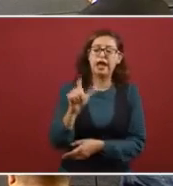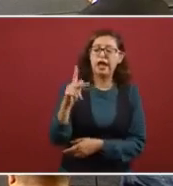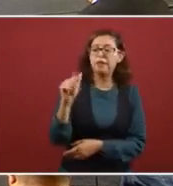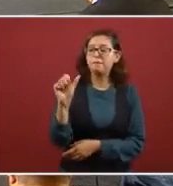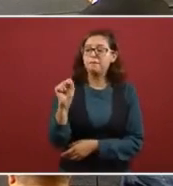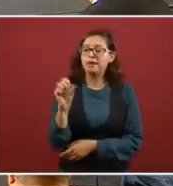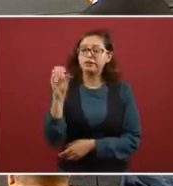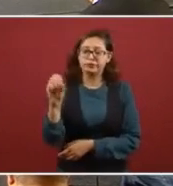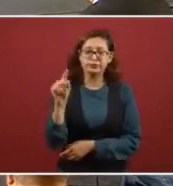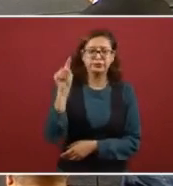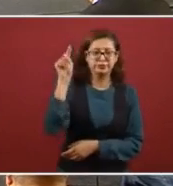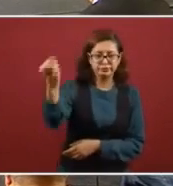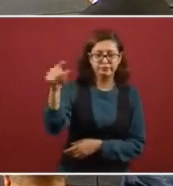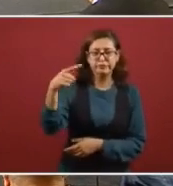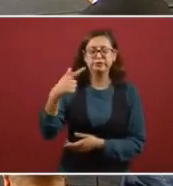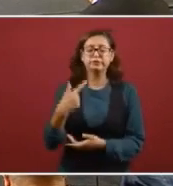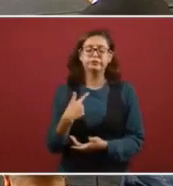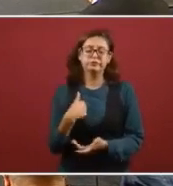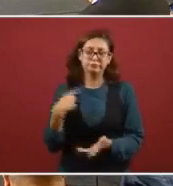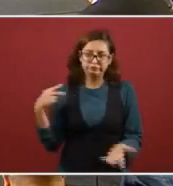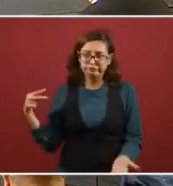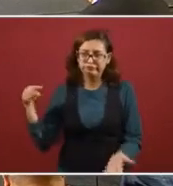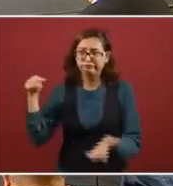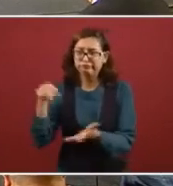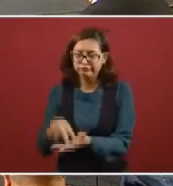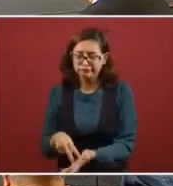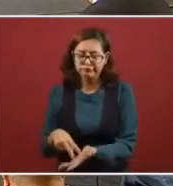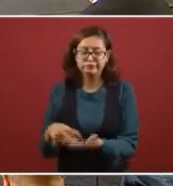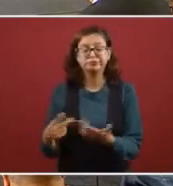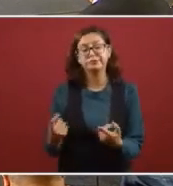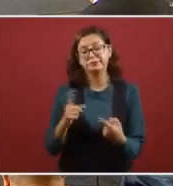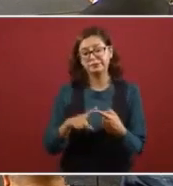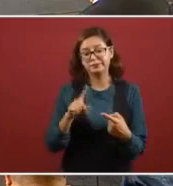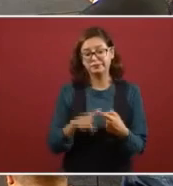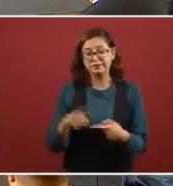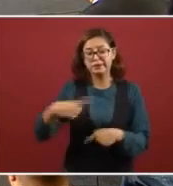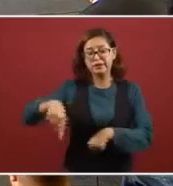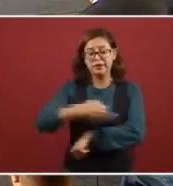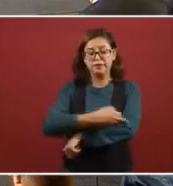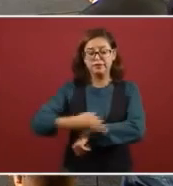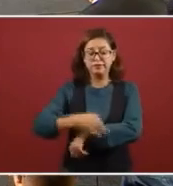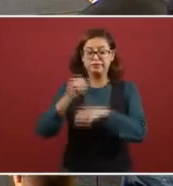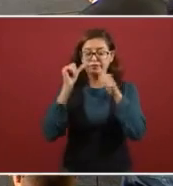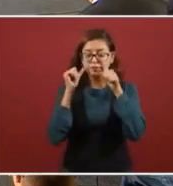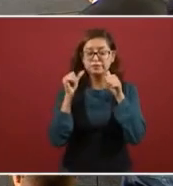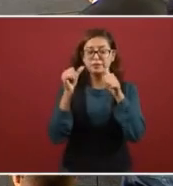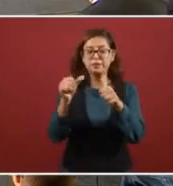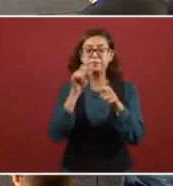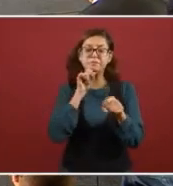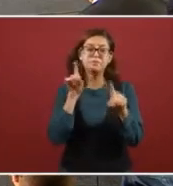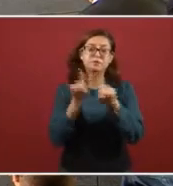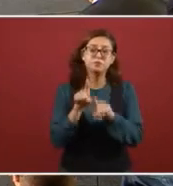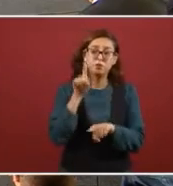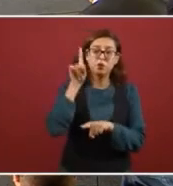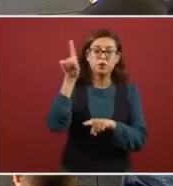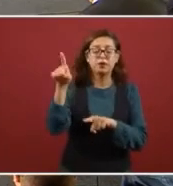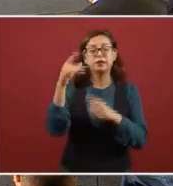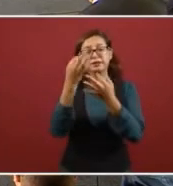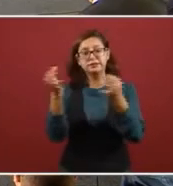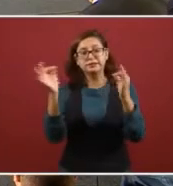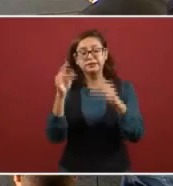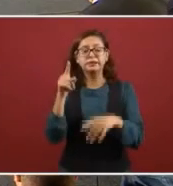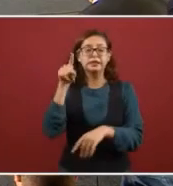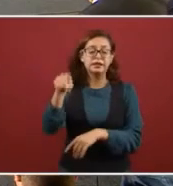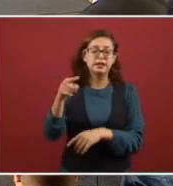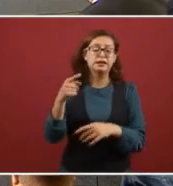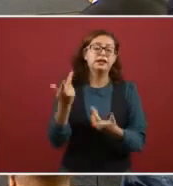give you is that the family got immediate attention by the consulate